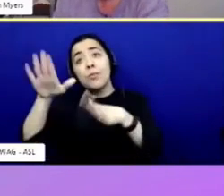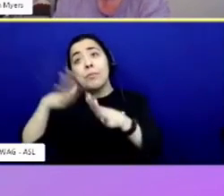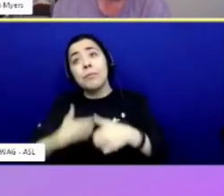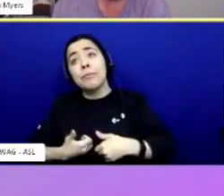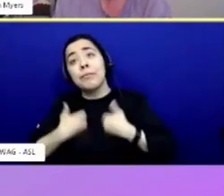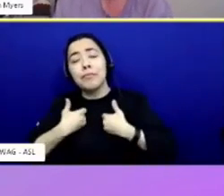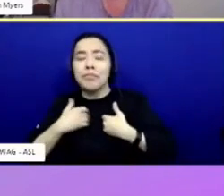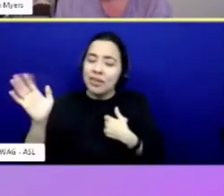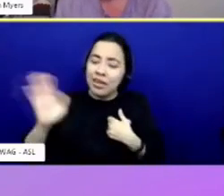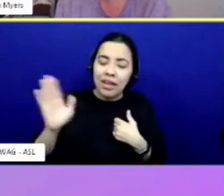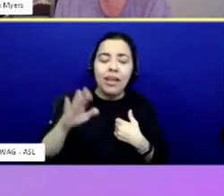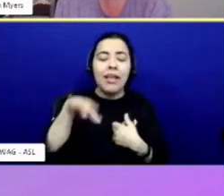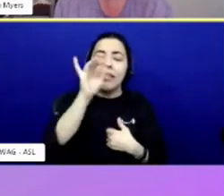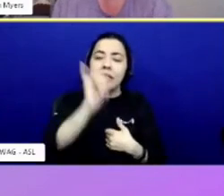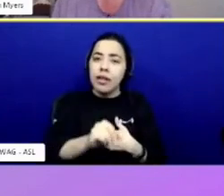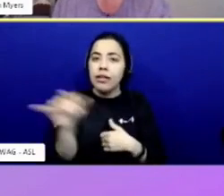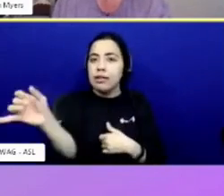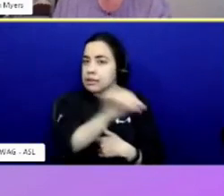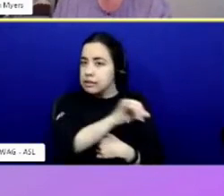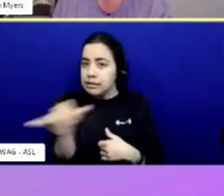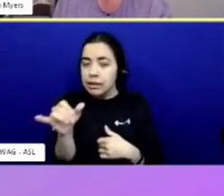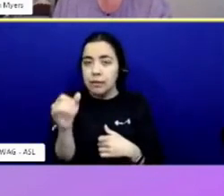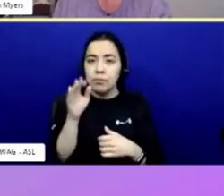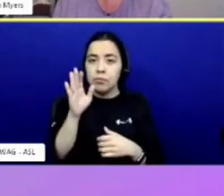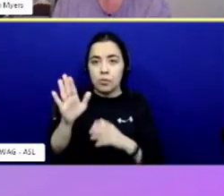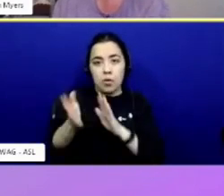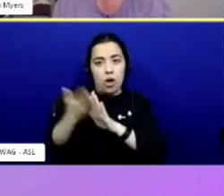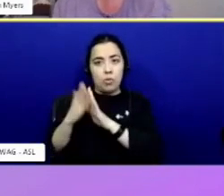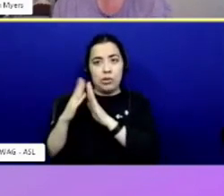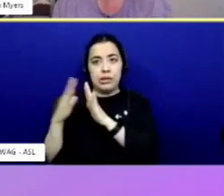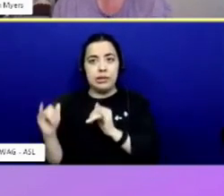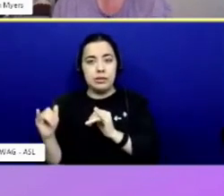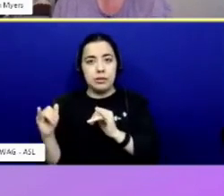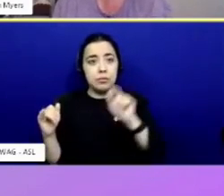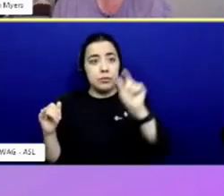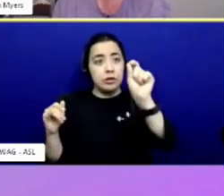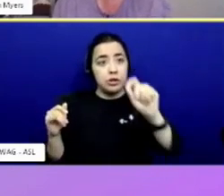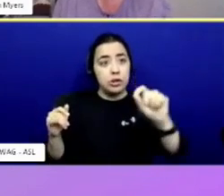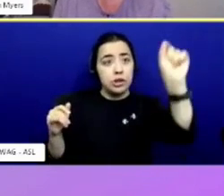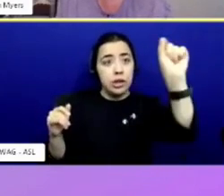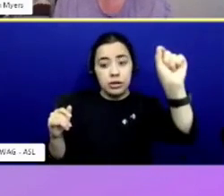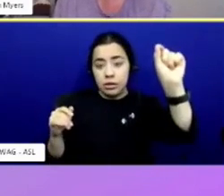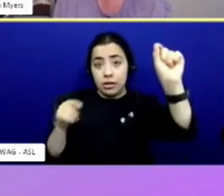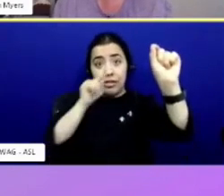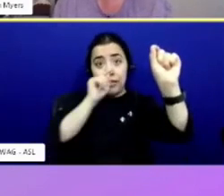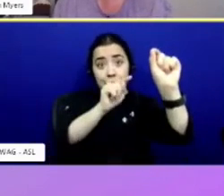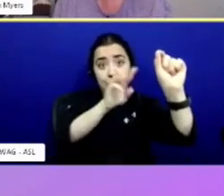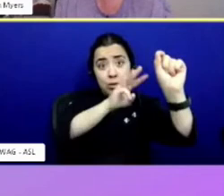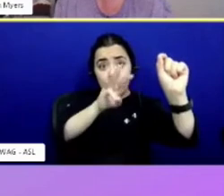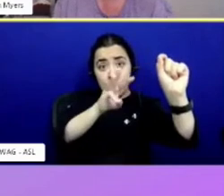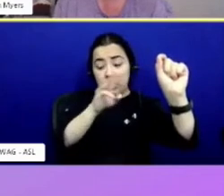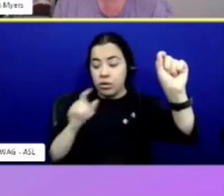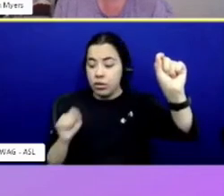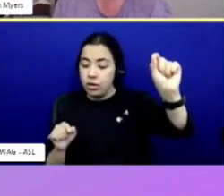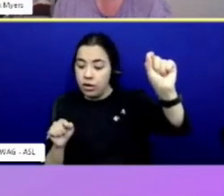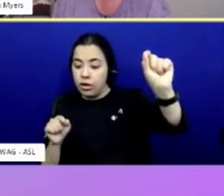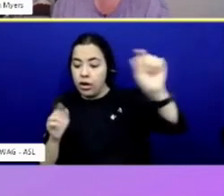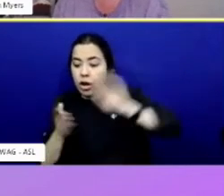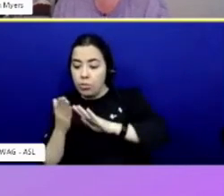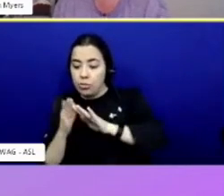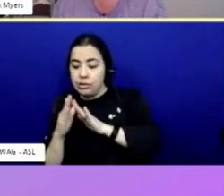same kind of thing as the checkboxes that appear in your operating system's native